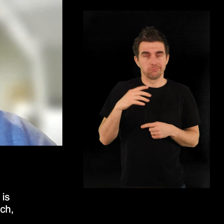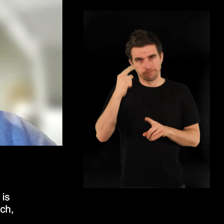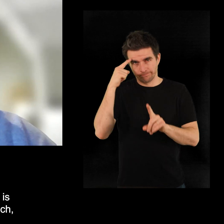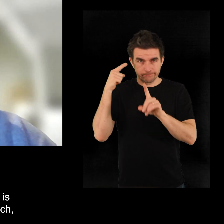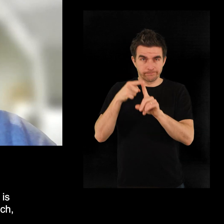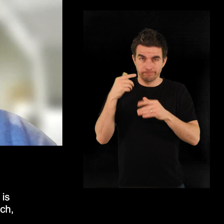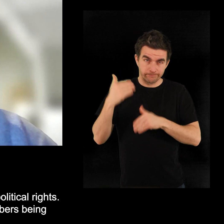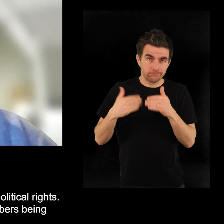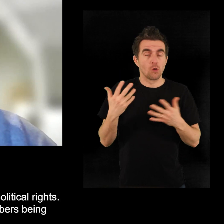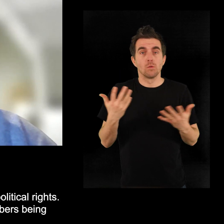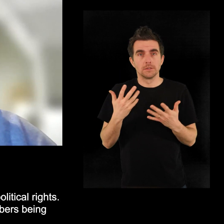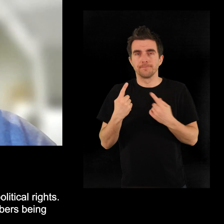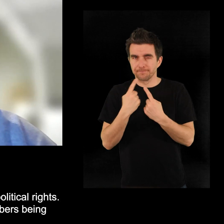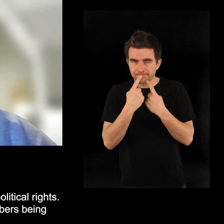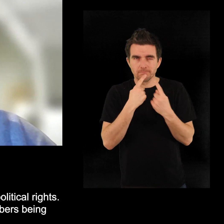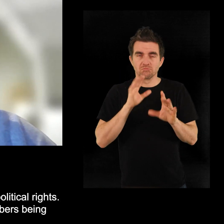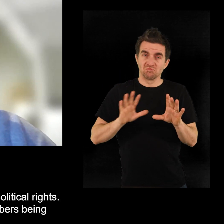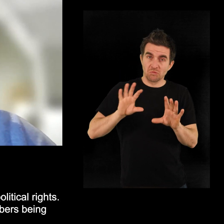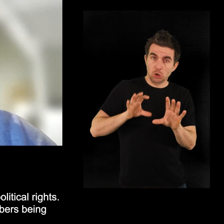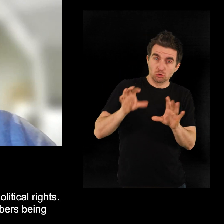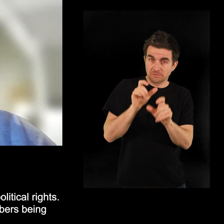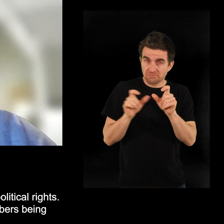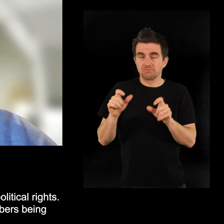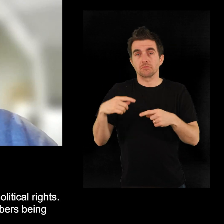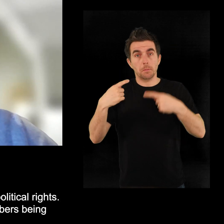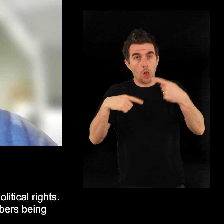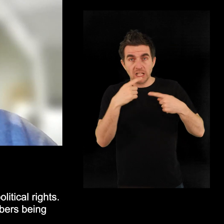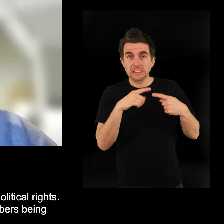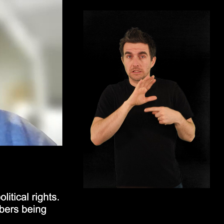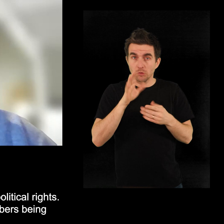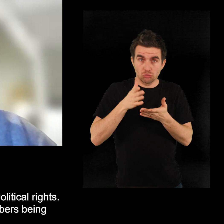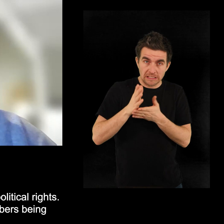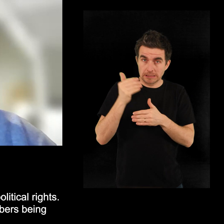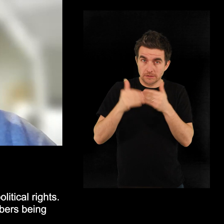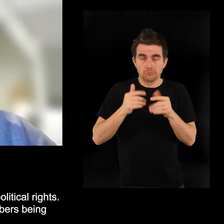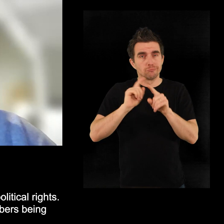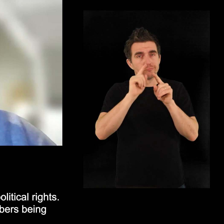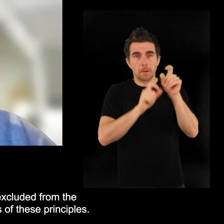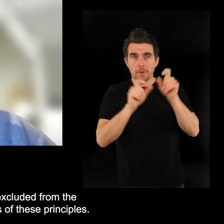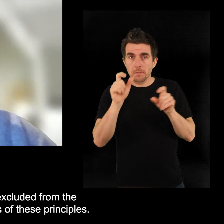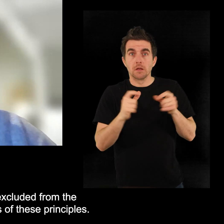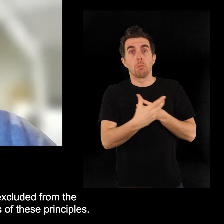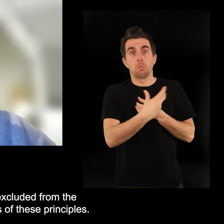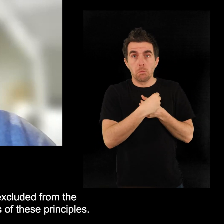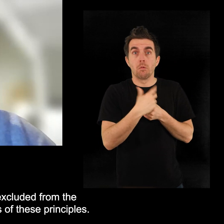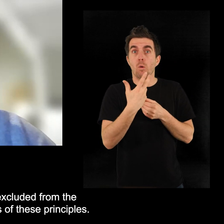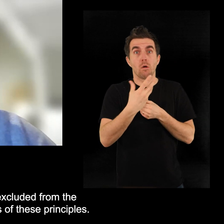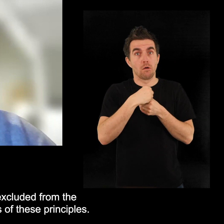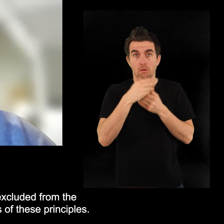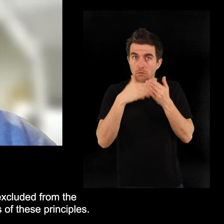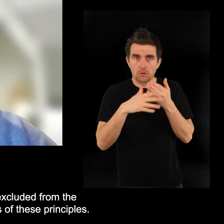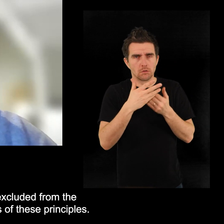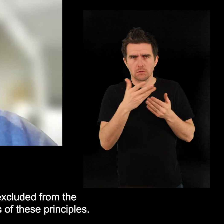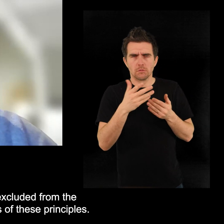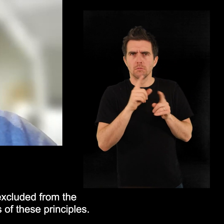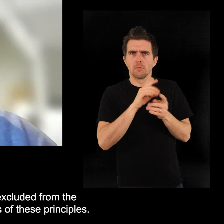this approach when dealing with civil and political rights. This has led to various members being temporarily or permanently